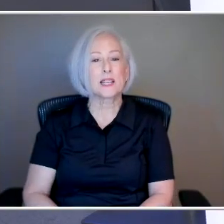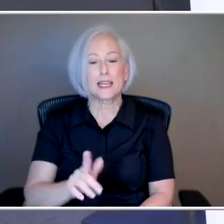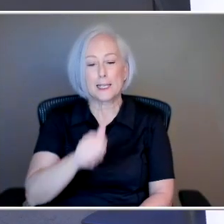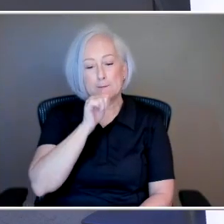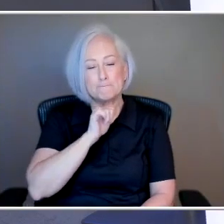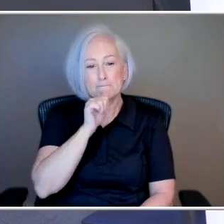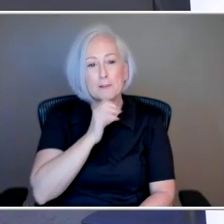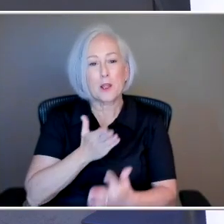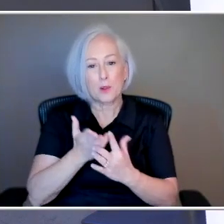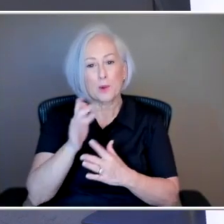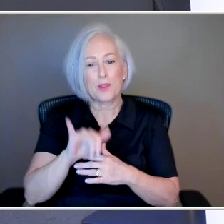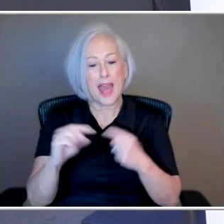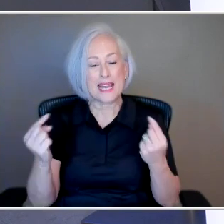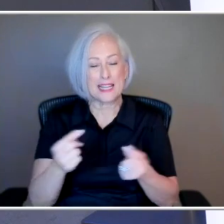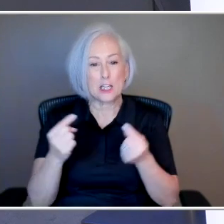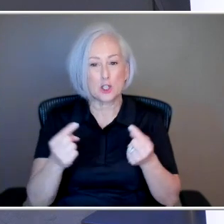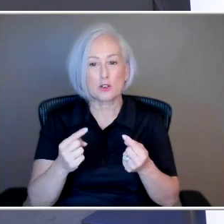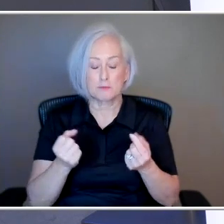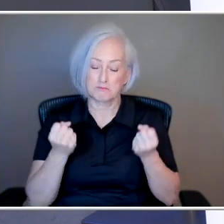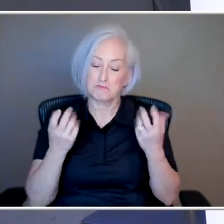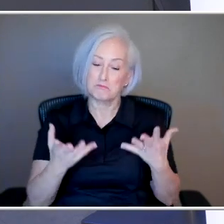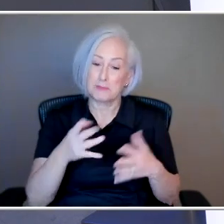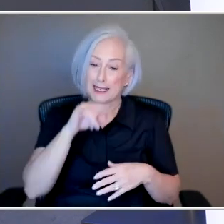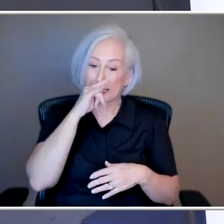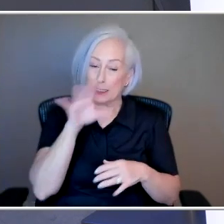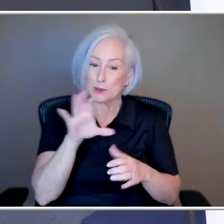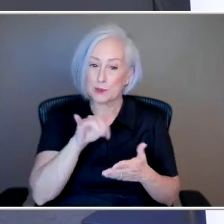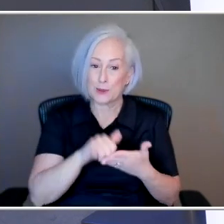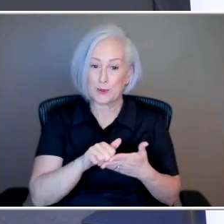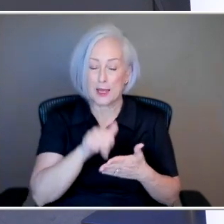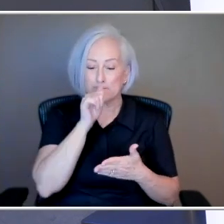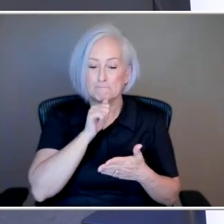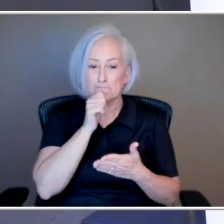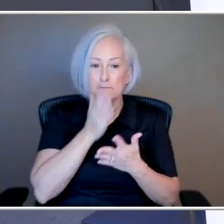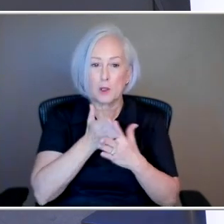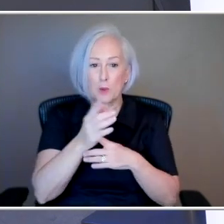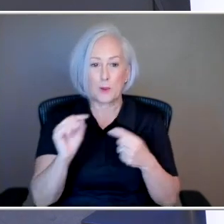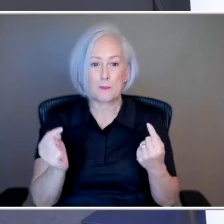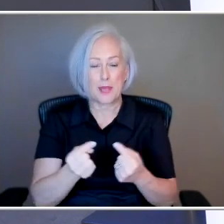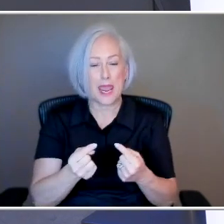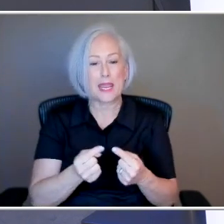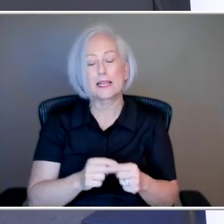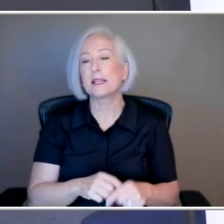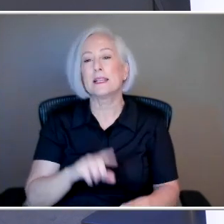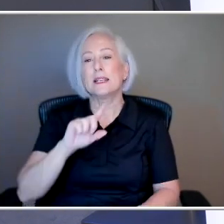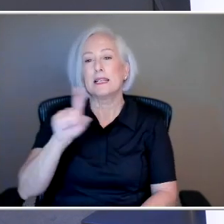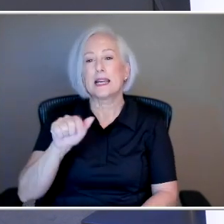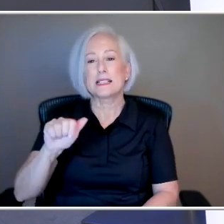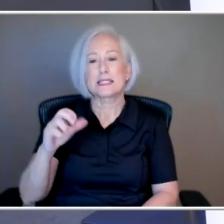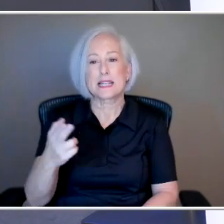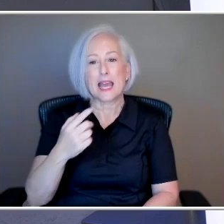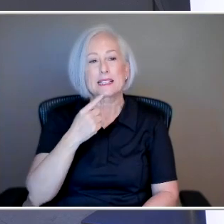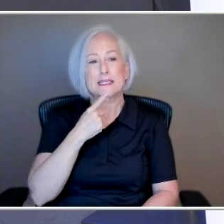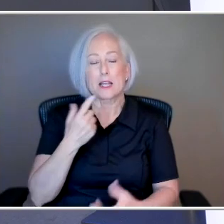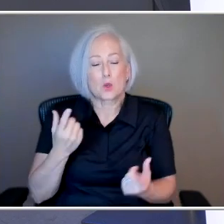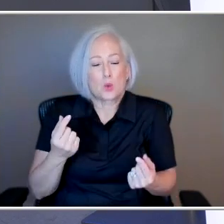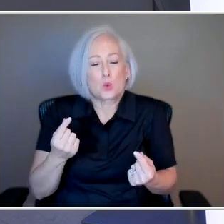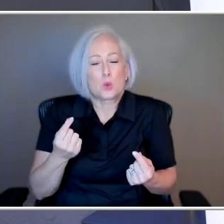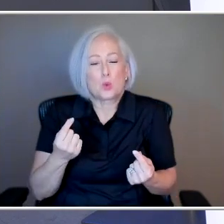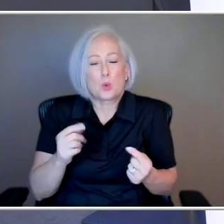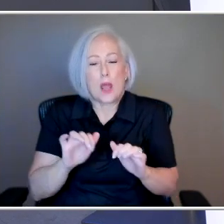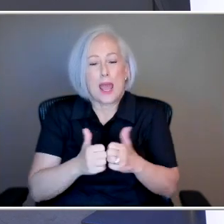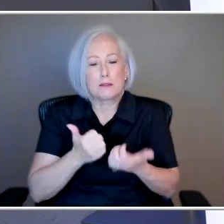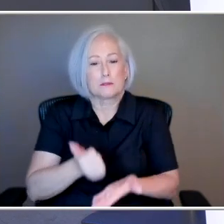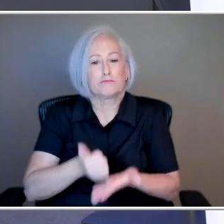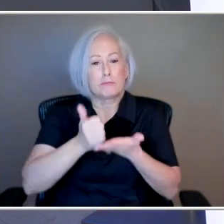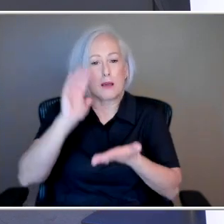saying, and a lot of kids do that, playing through that pain. But and I think Zach mentioned a few of the things that he was doing to try to ease it. Just remind us of what kind of things you were